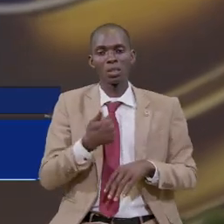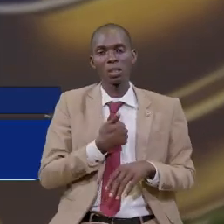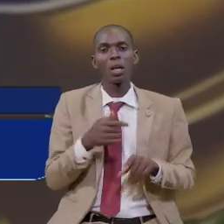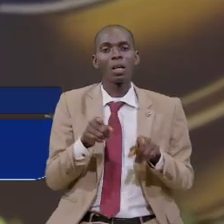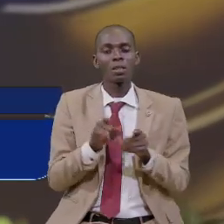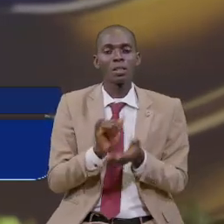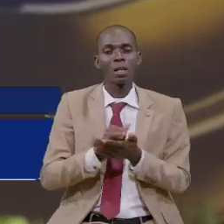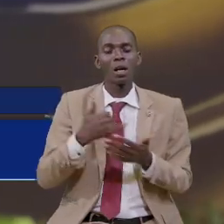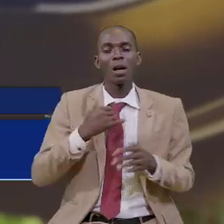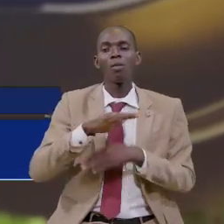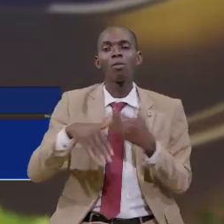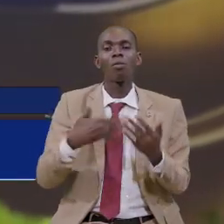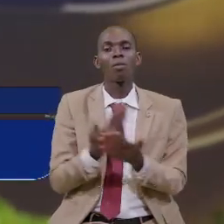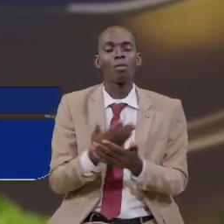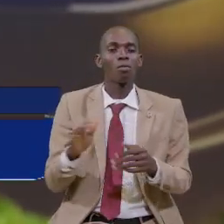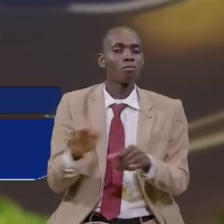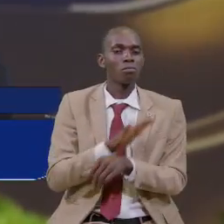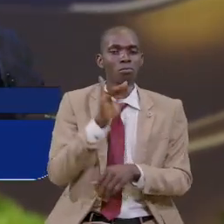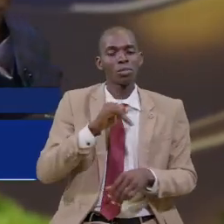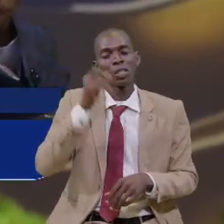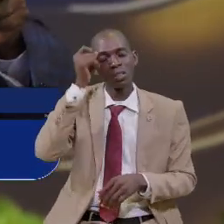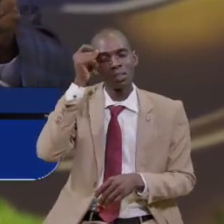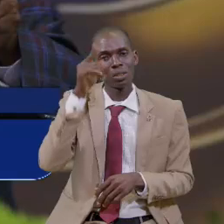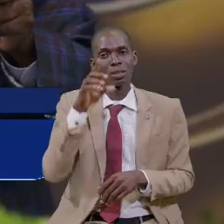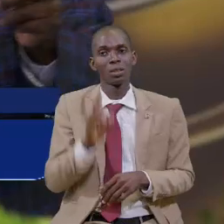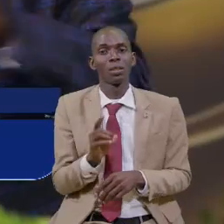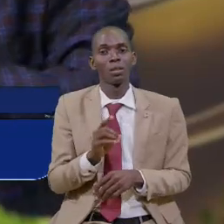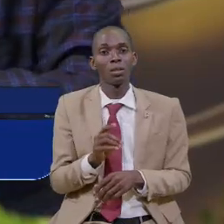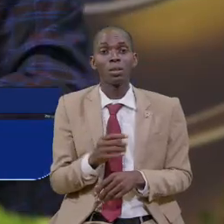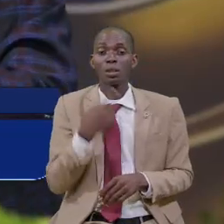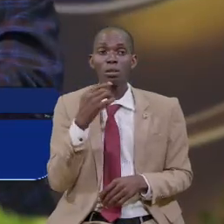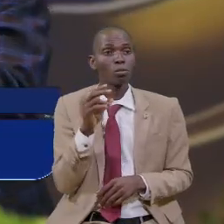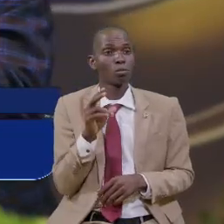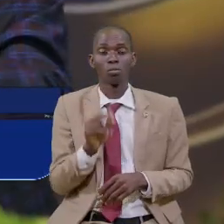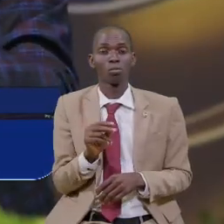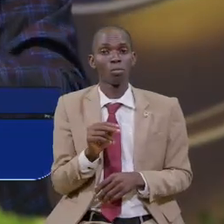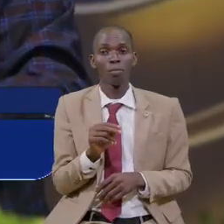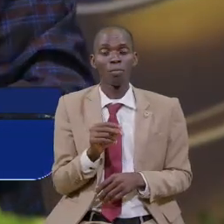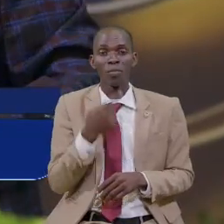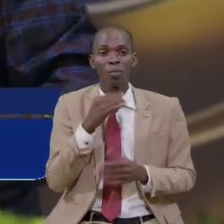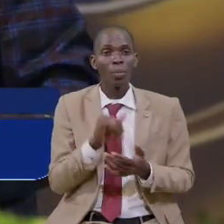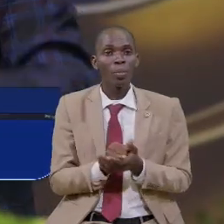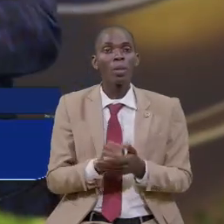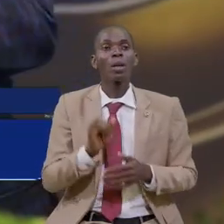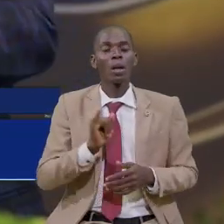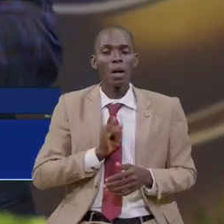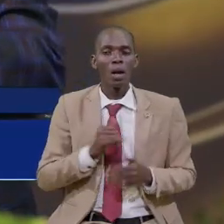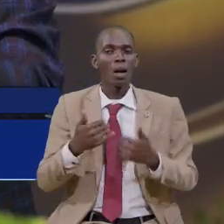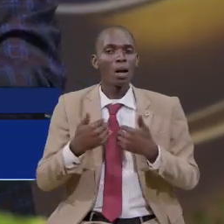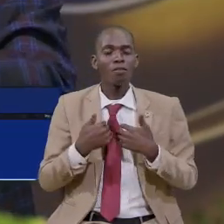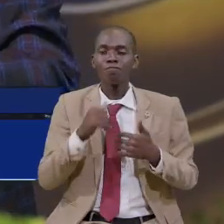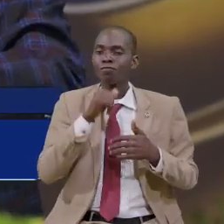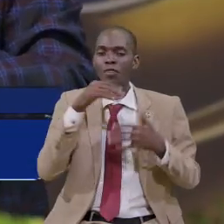he had reached his final point. He said, yet no. He said, I have not finished. He said,